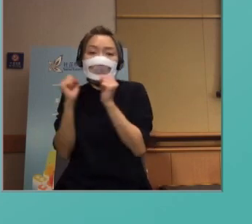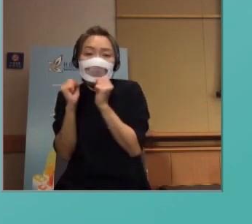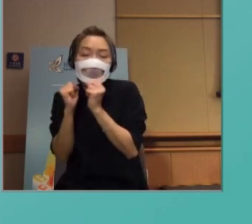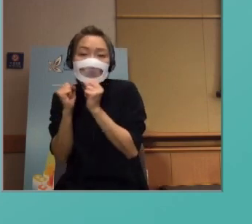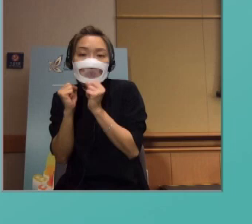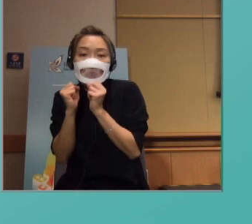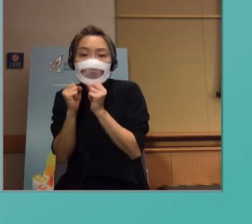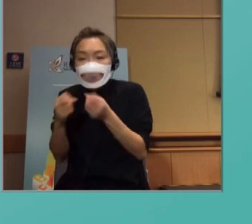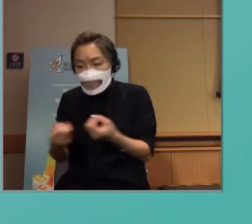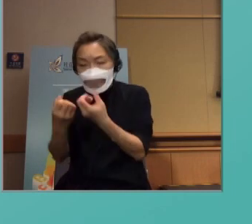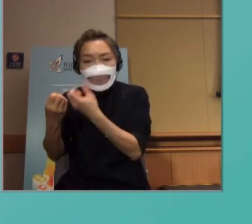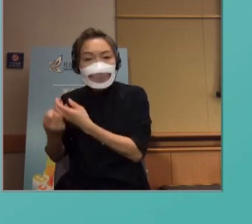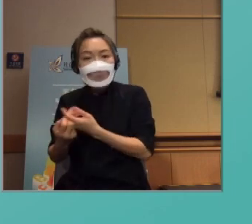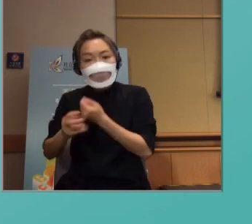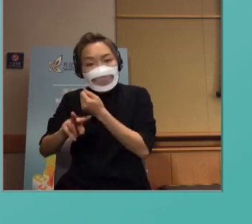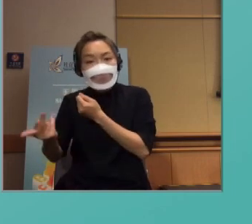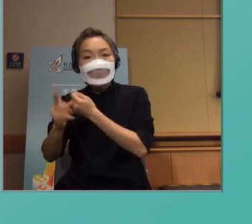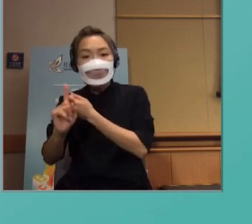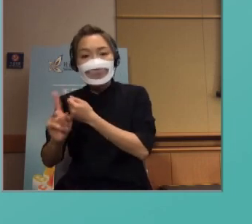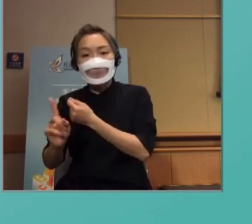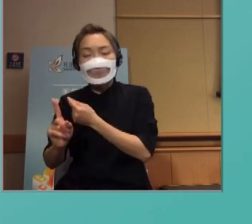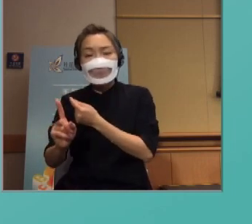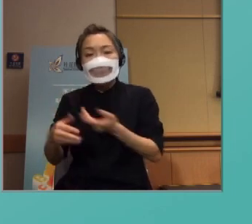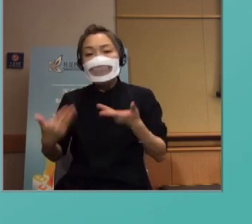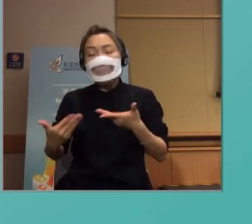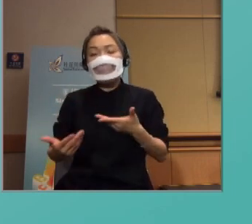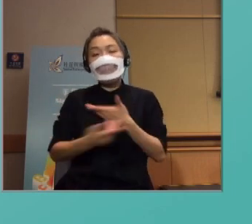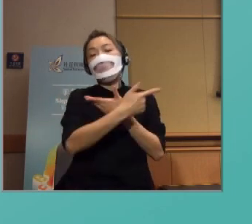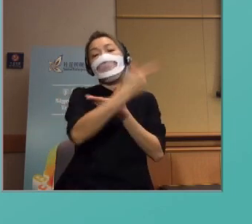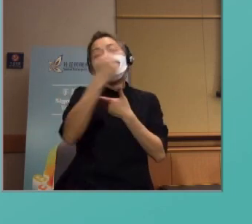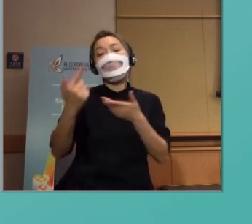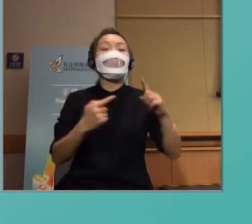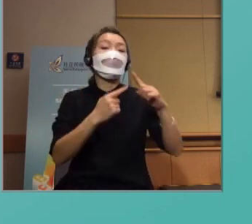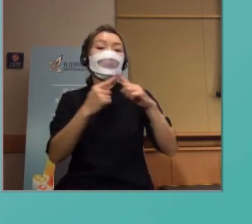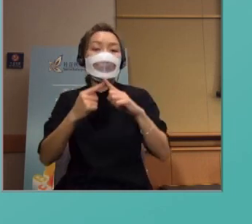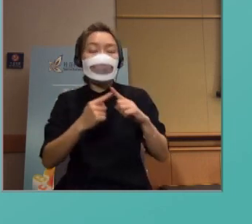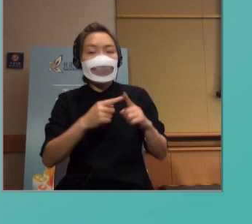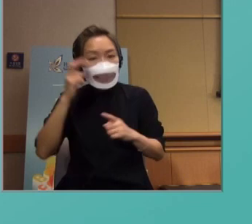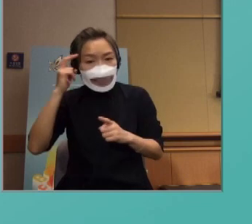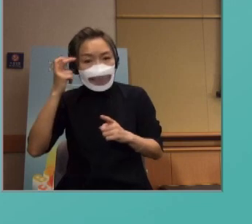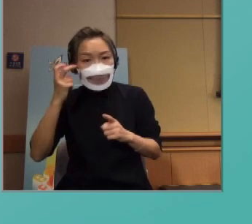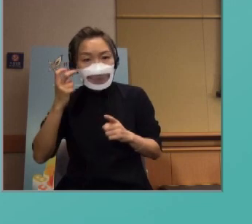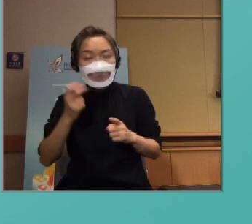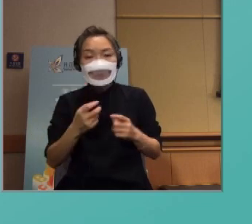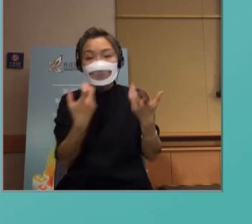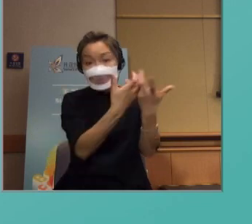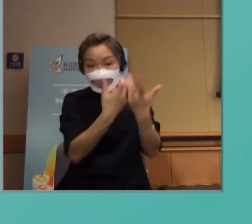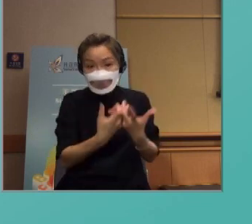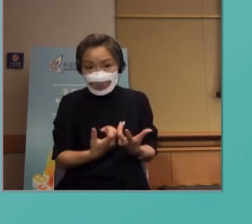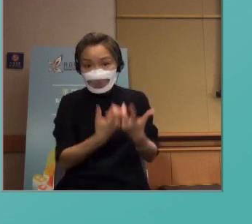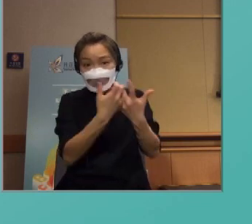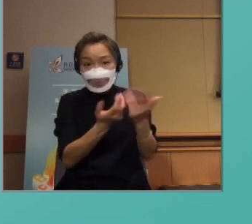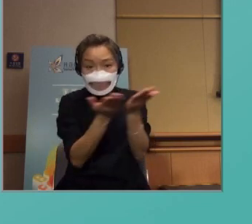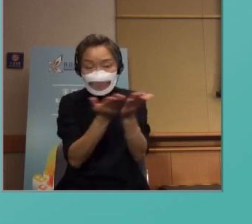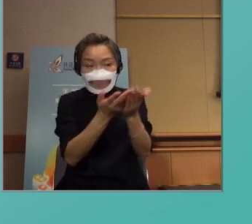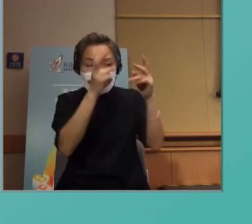that everyone is pondering. However, if you look at the data, investments by big companies and big banks into the